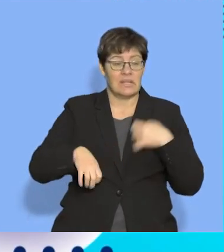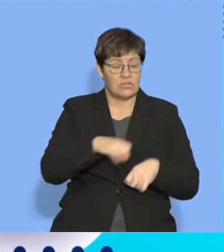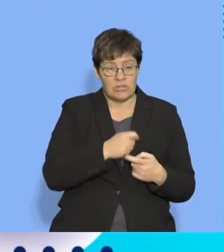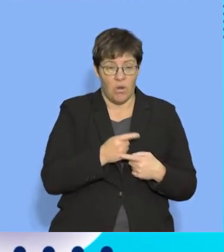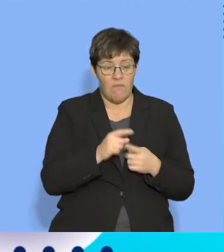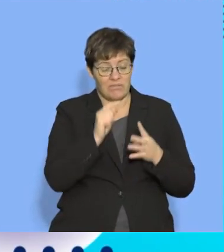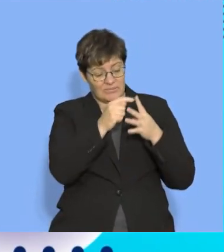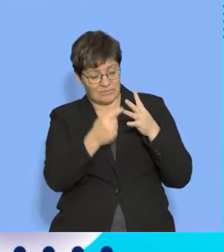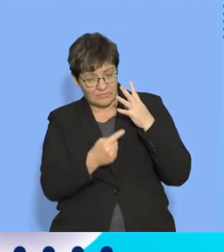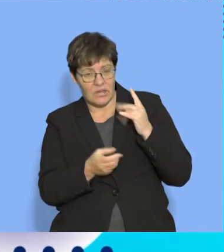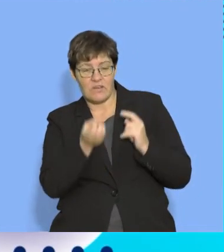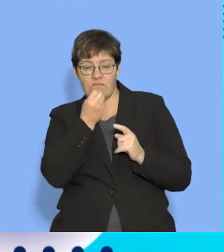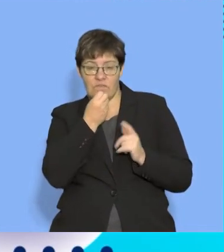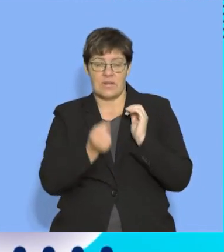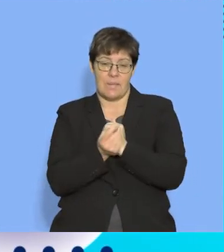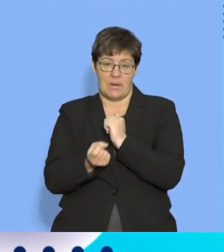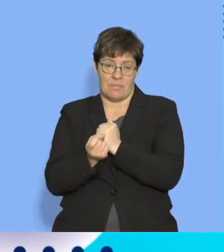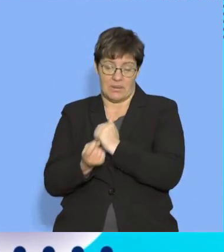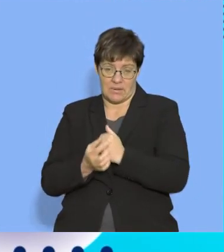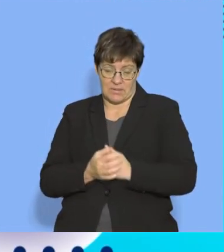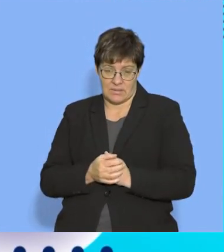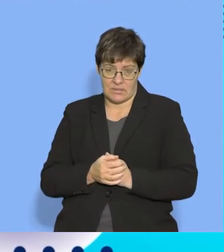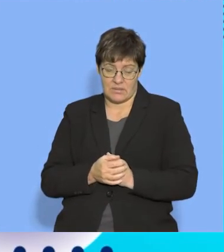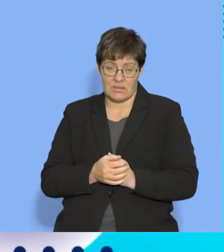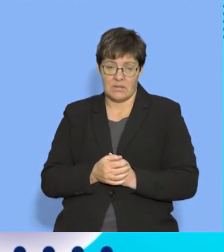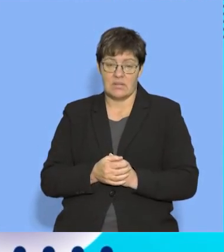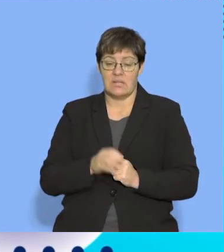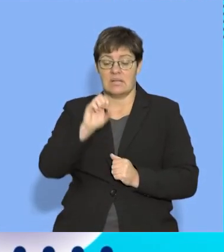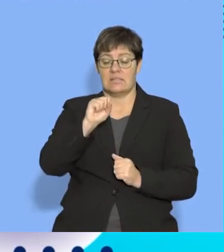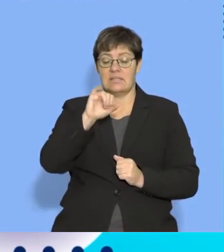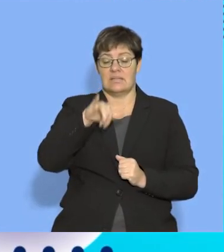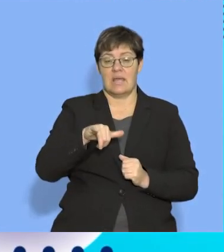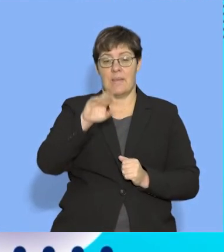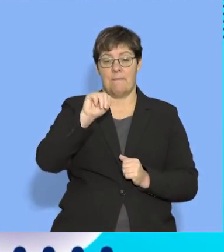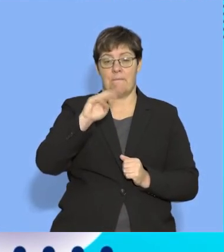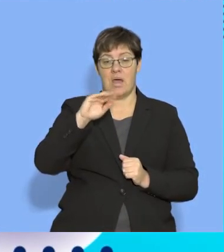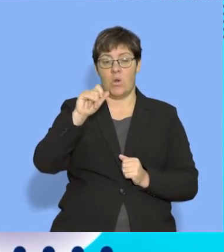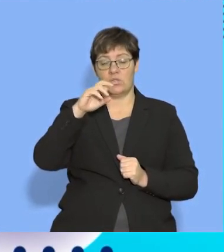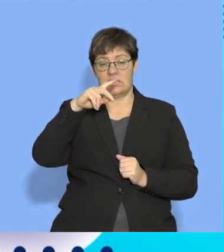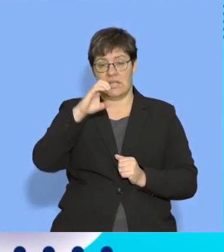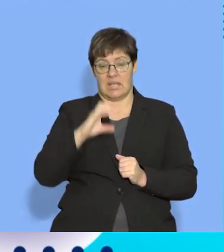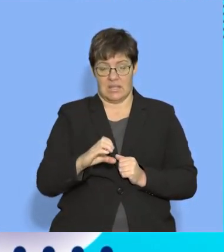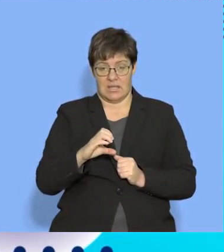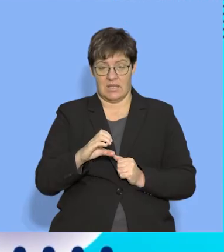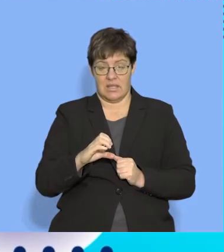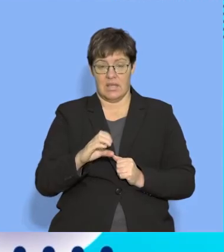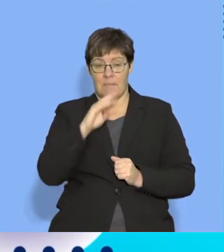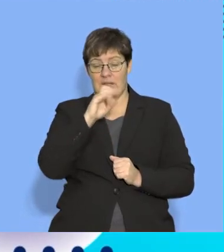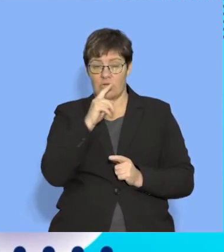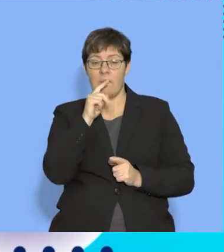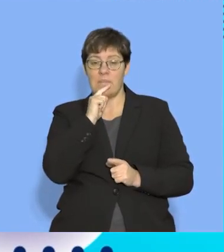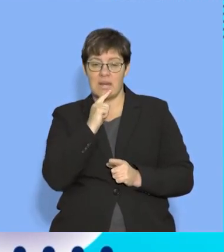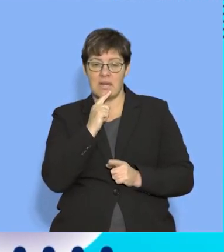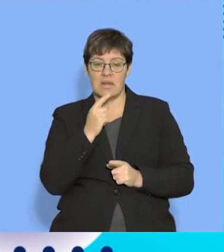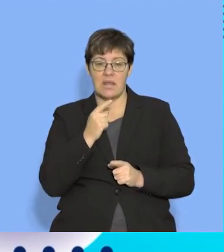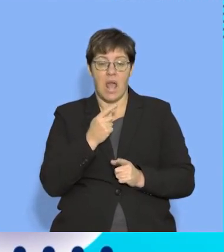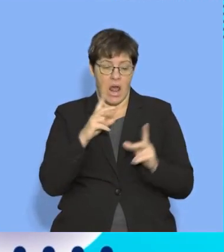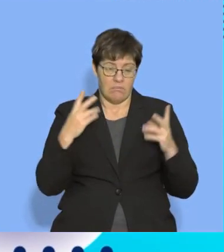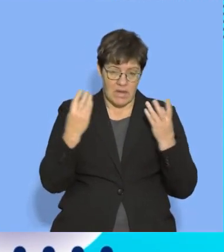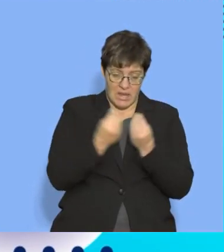and digestion of certain nutrients takes place. So we call this symbiotic bacteria, meaning living together